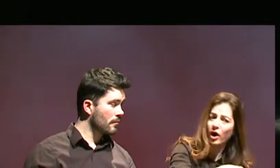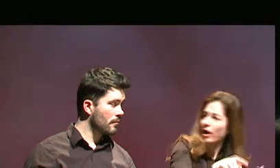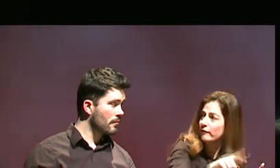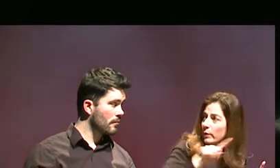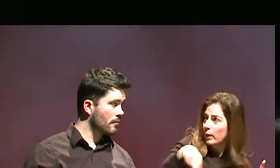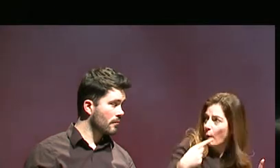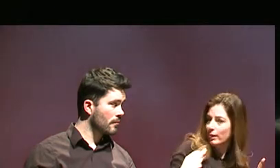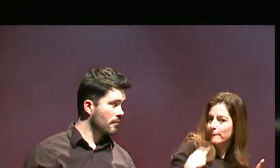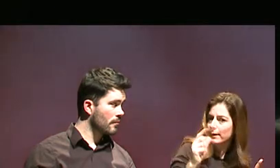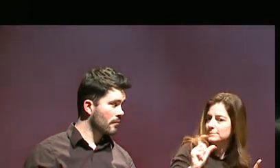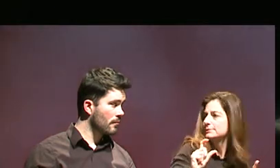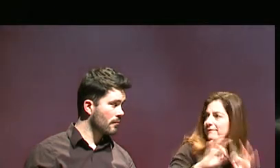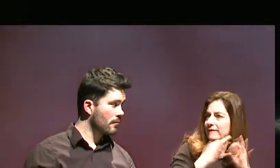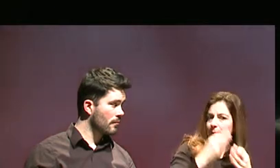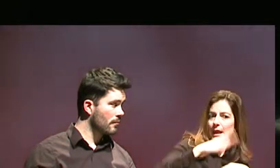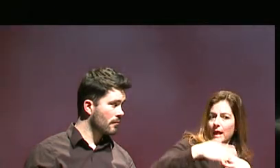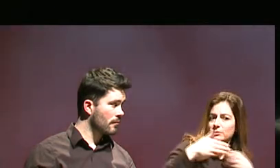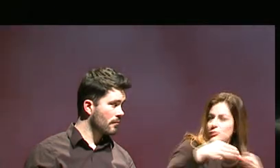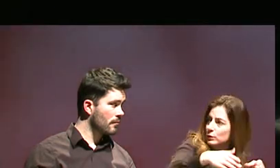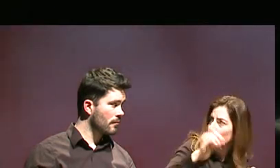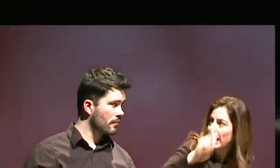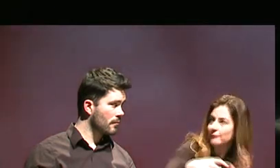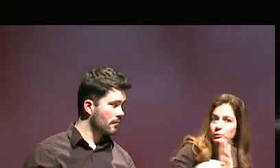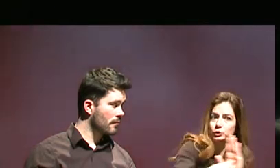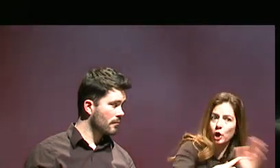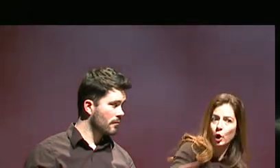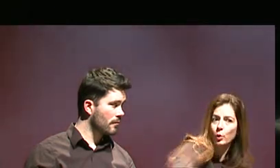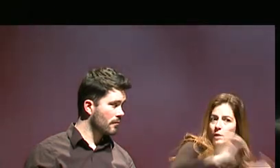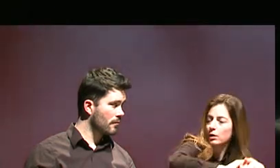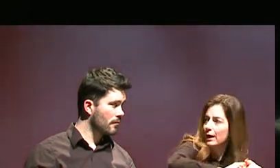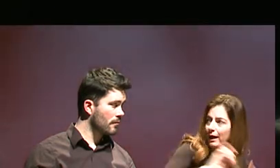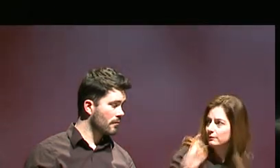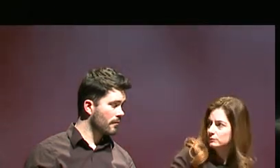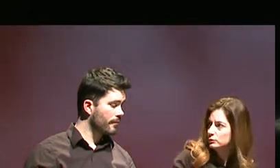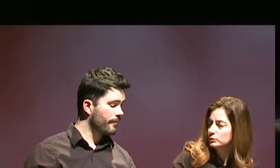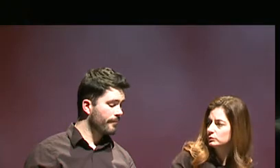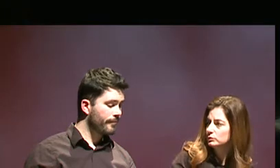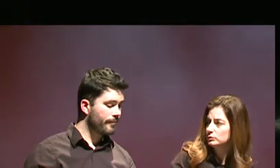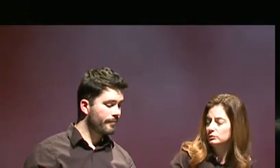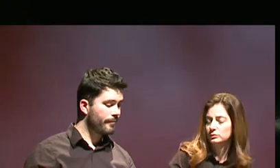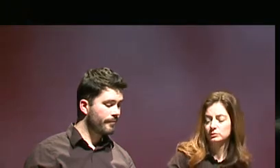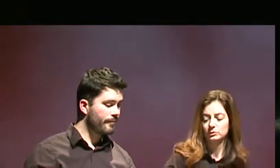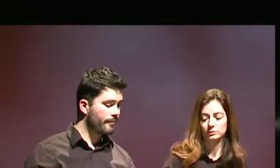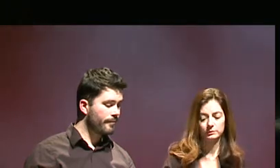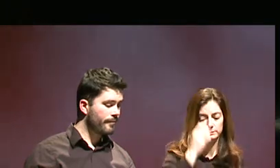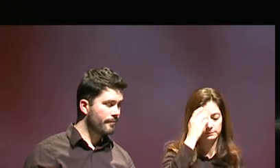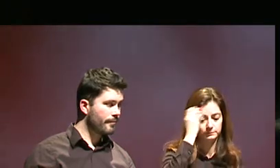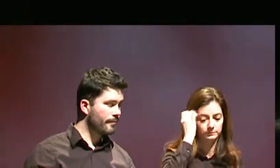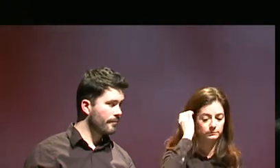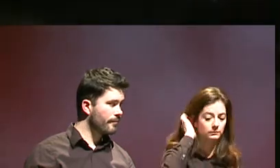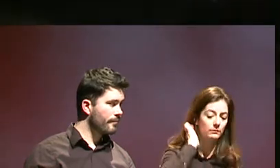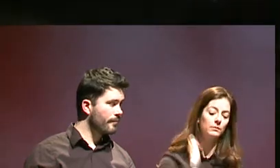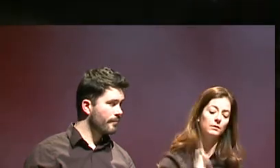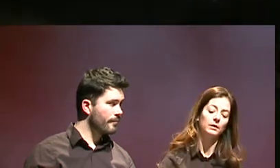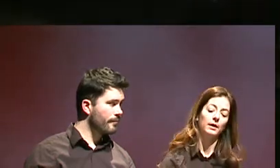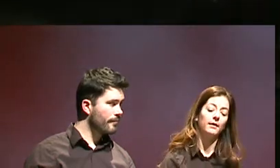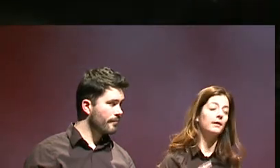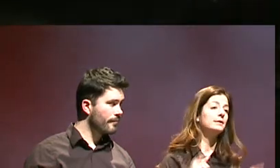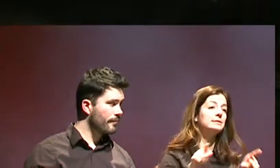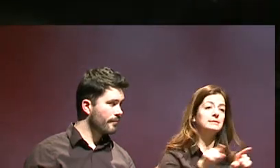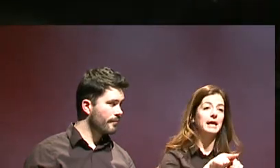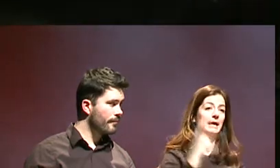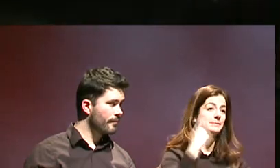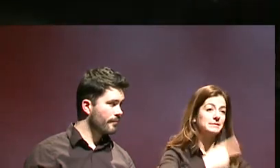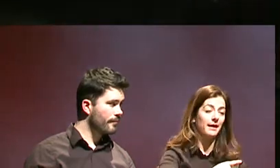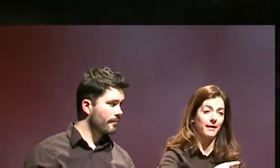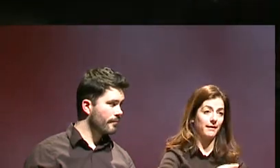only Muslim family on the street. We have to show our loyalty." The same day. Greenville, South